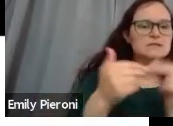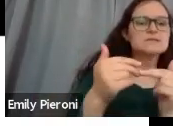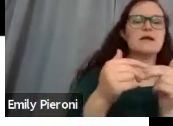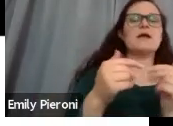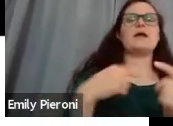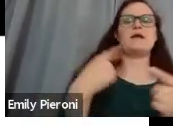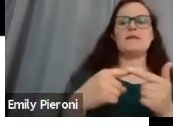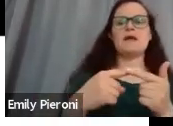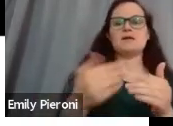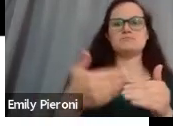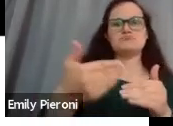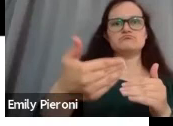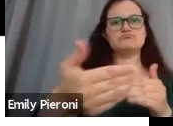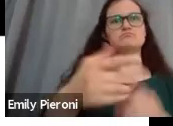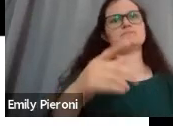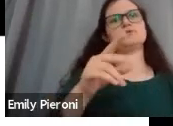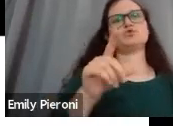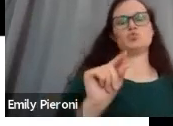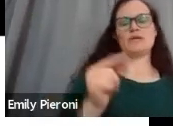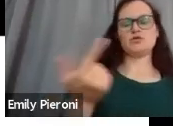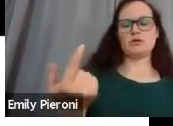that in 2021.